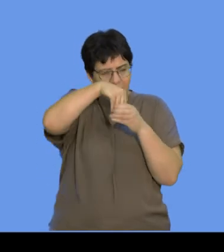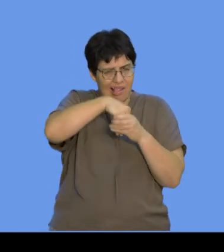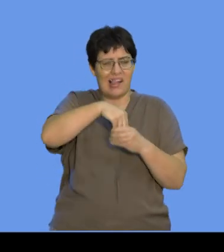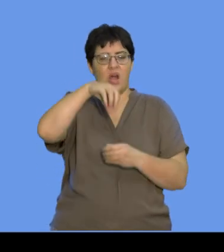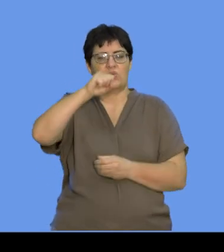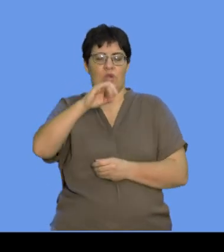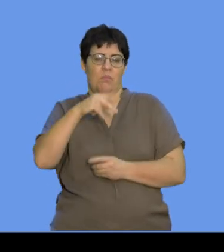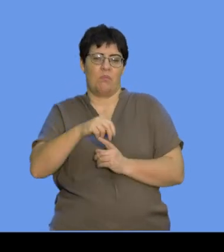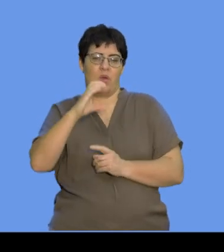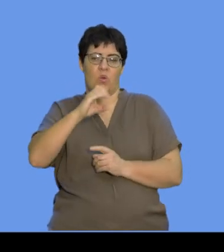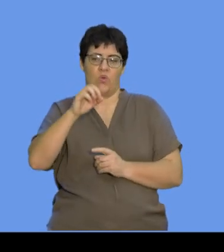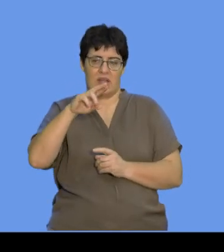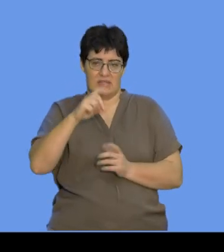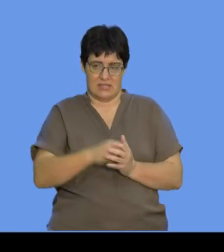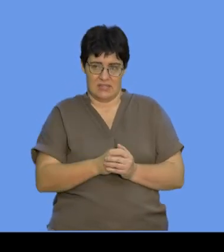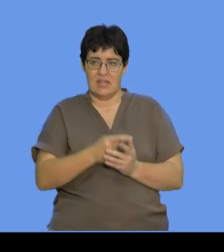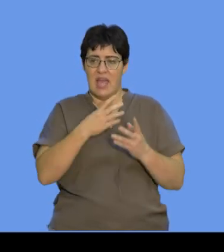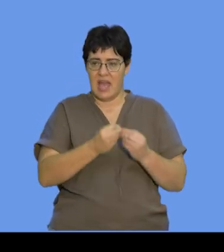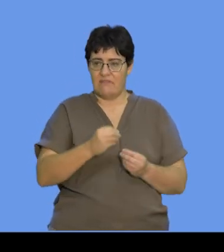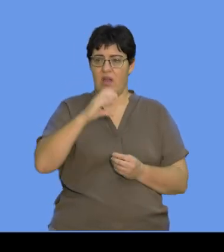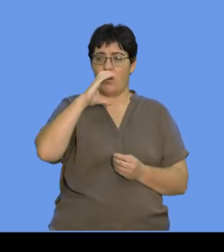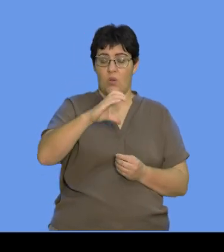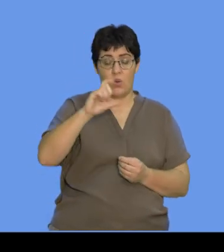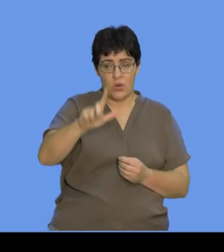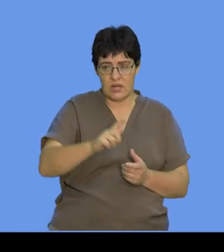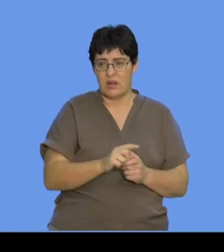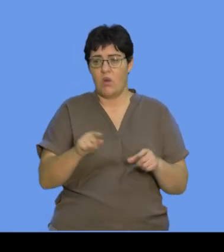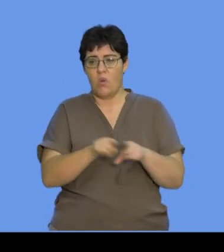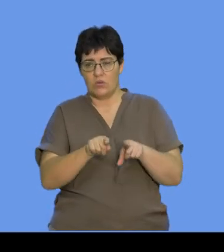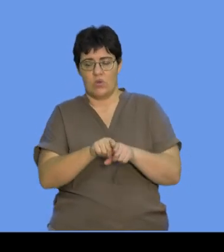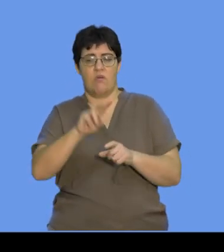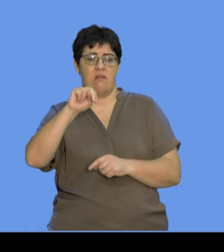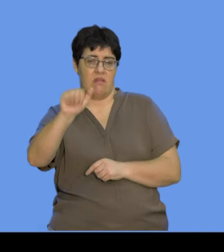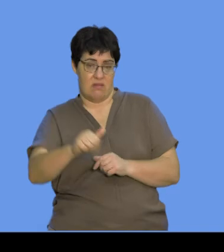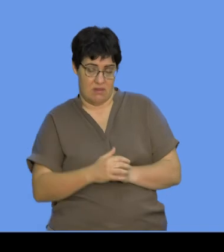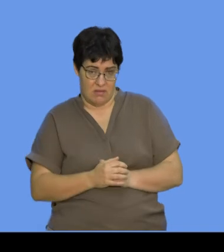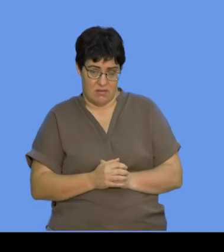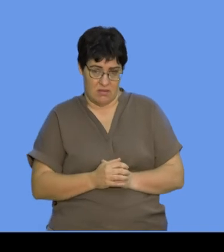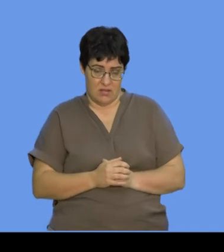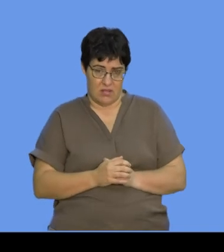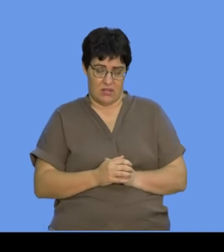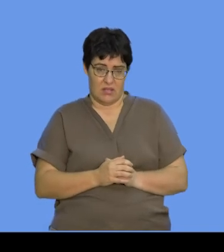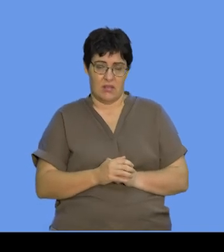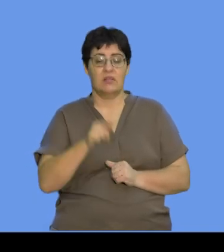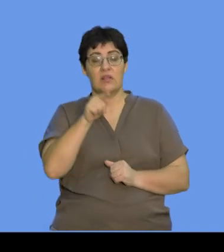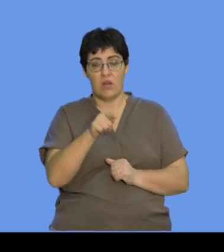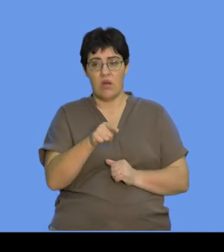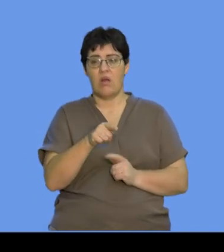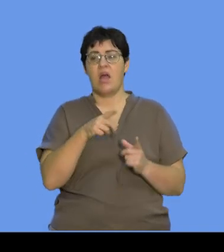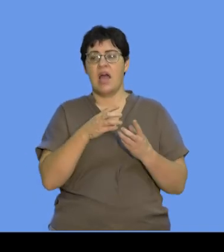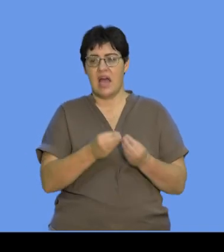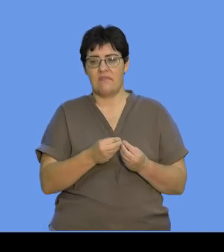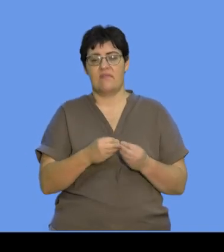It consists of ions of chlorine as well as of sodium. So chloride ions have got a